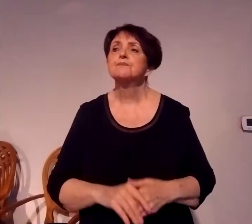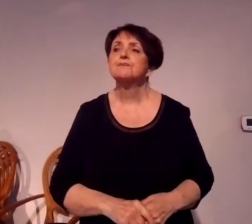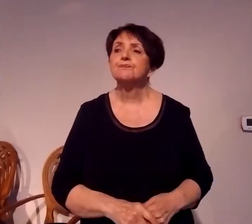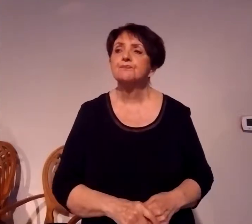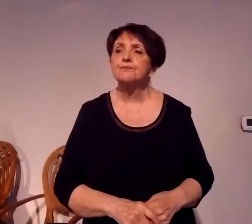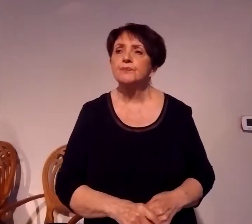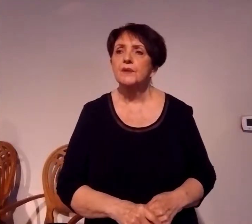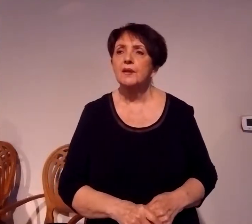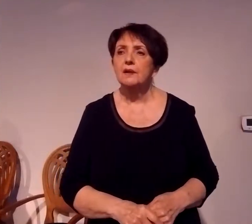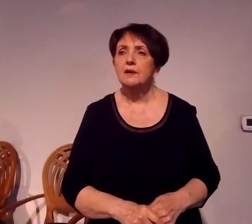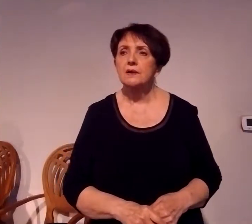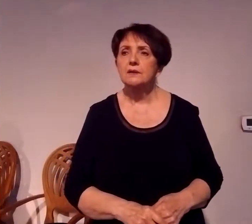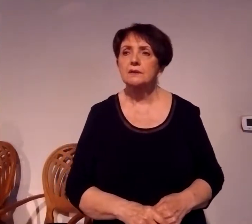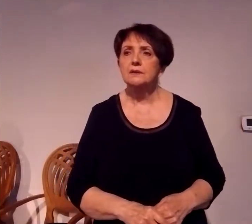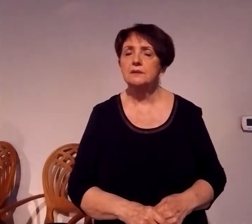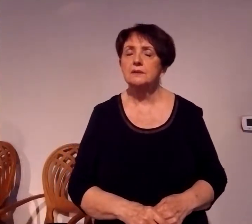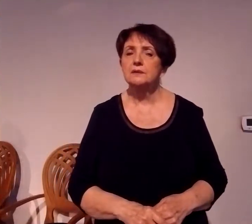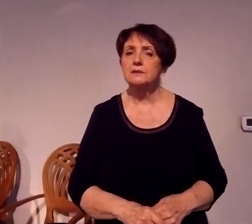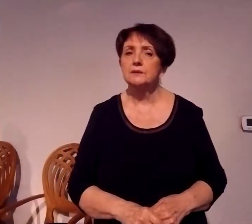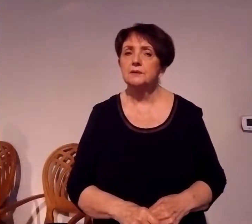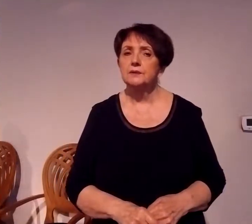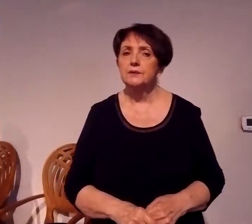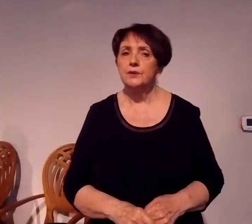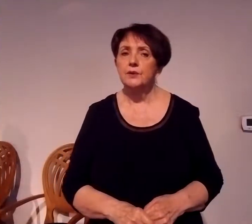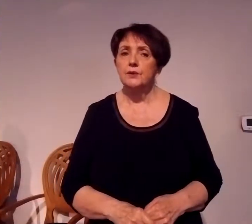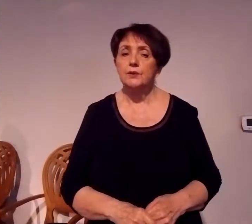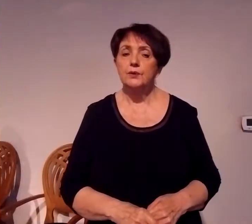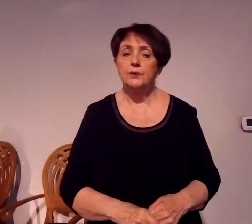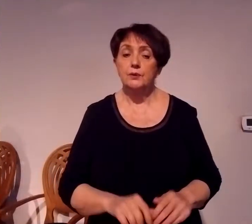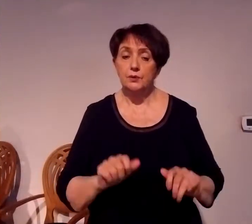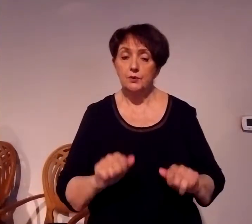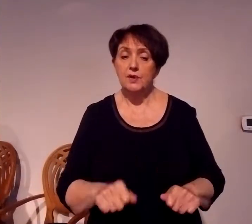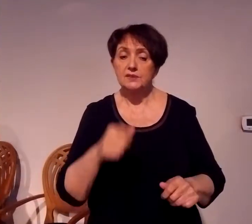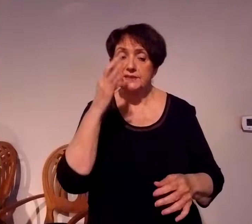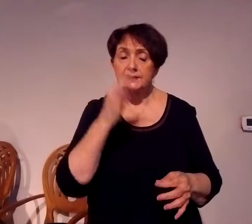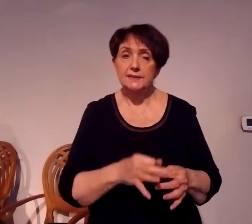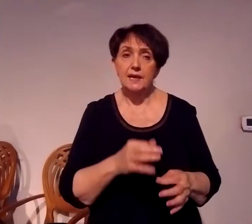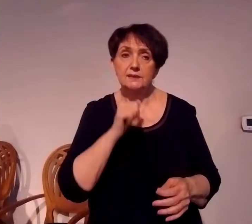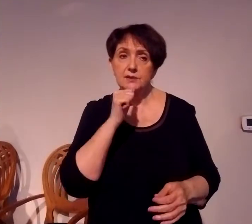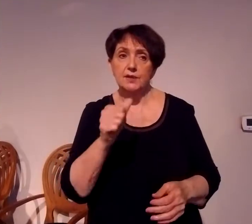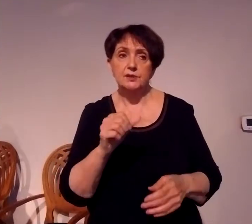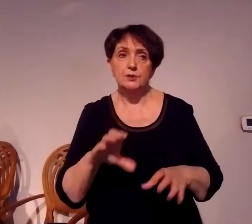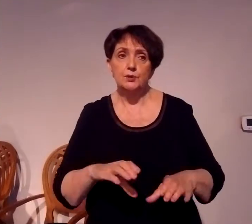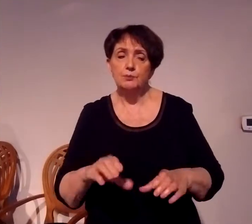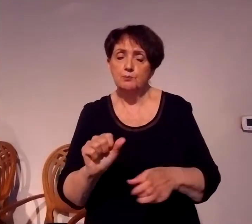It was said that you could decide not to do business with us.